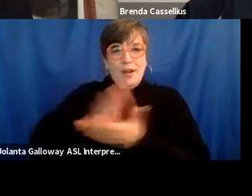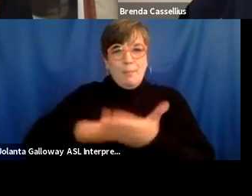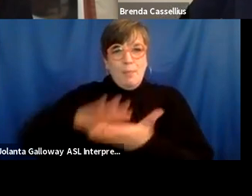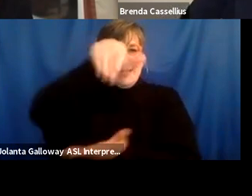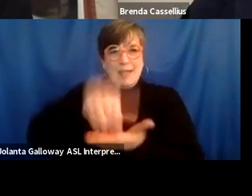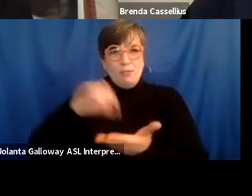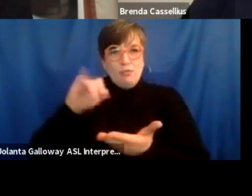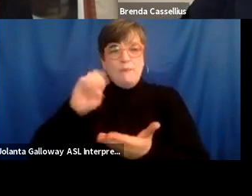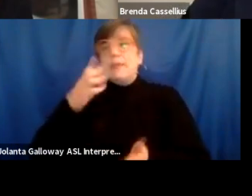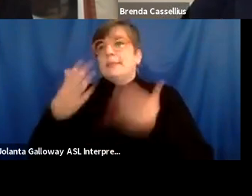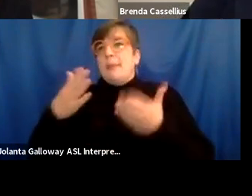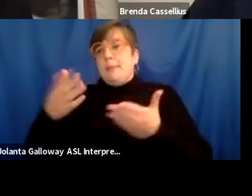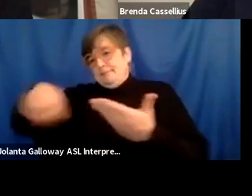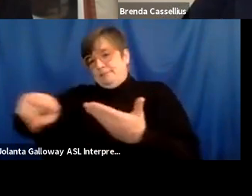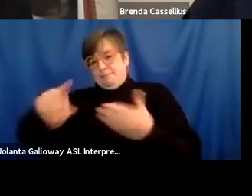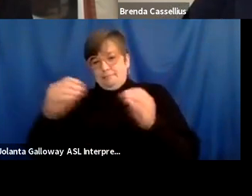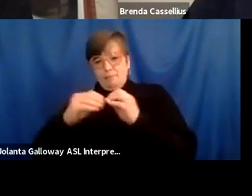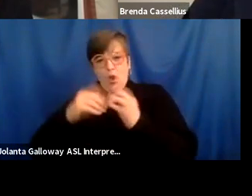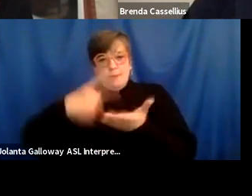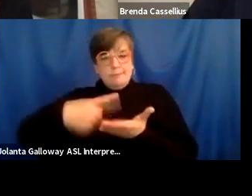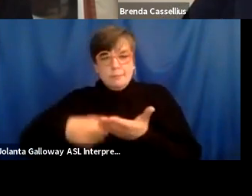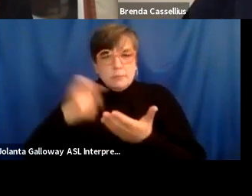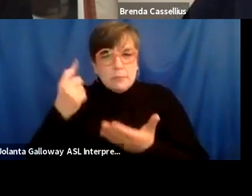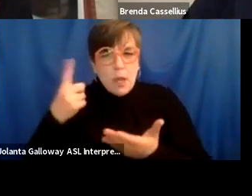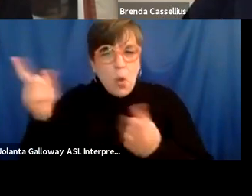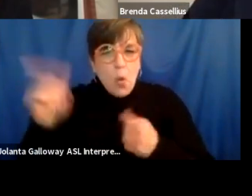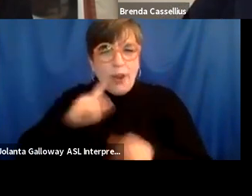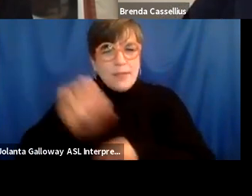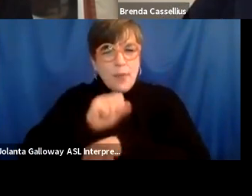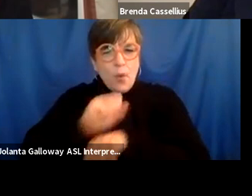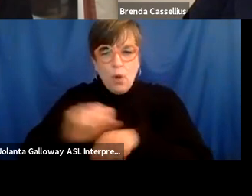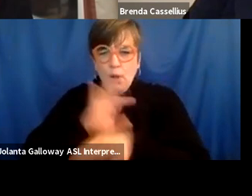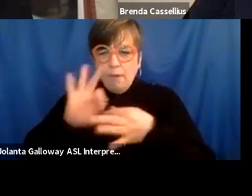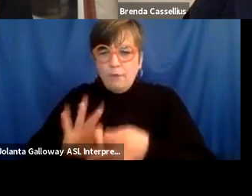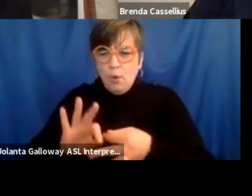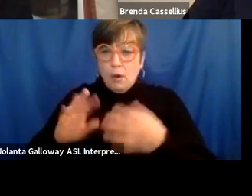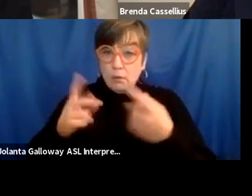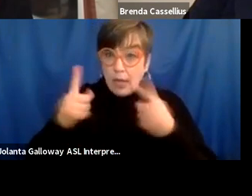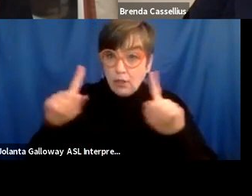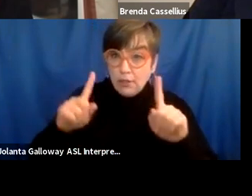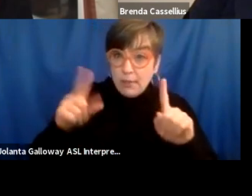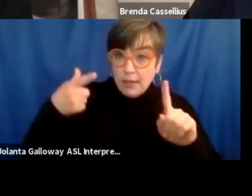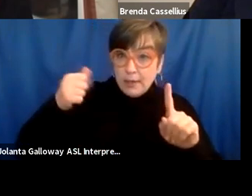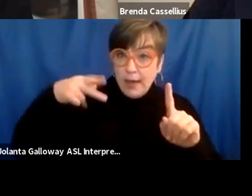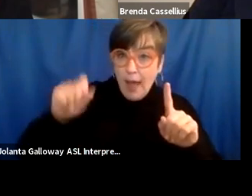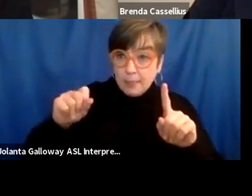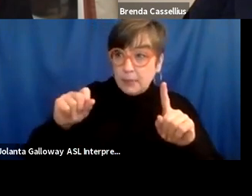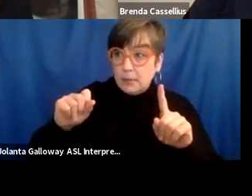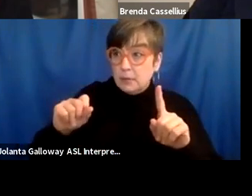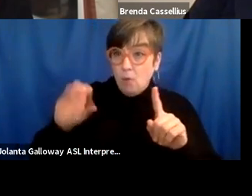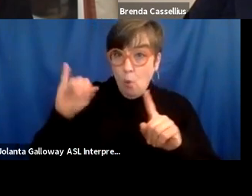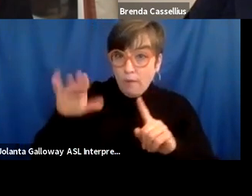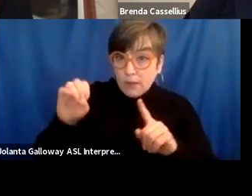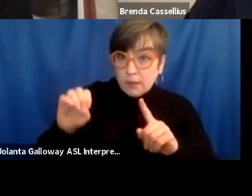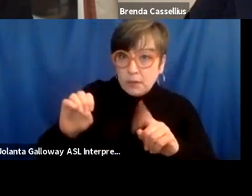at things like, you know, where is the work of the Opportunity and Achievement Gaps office and the work that they're doing,